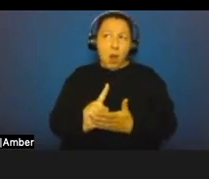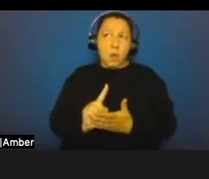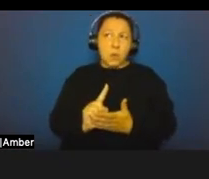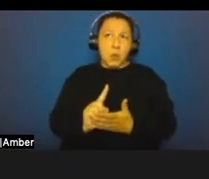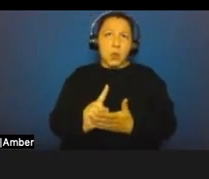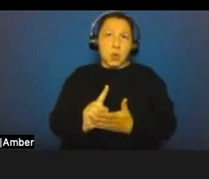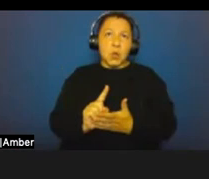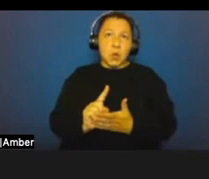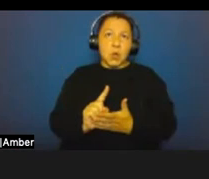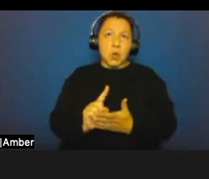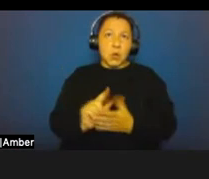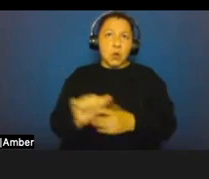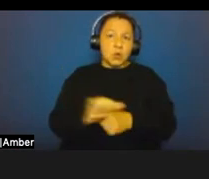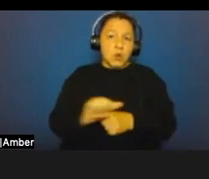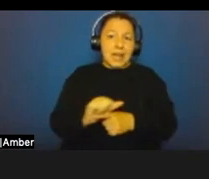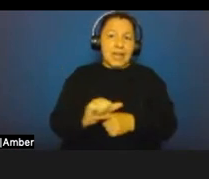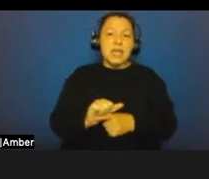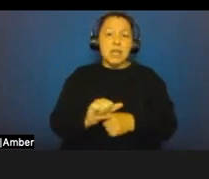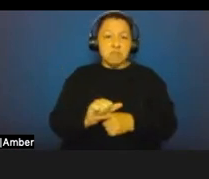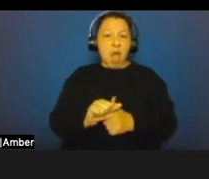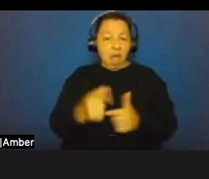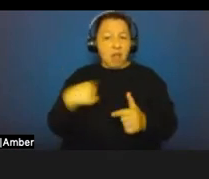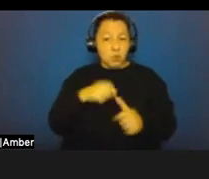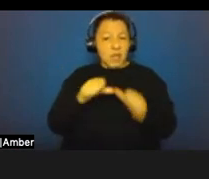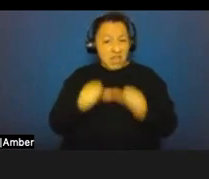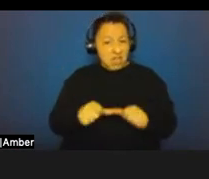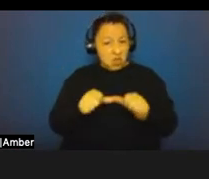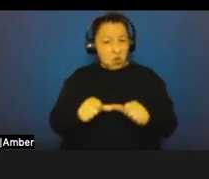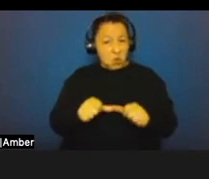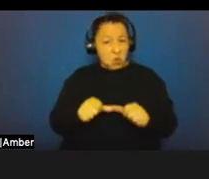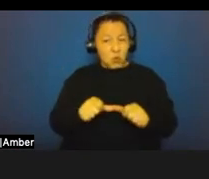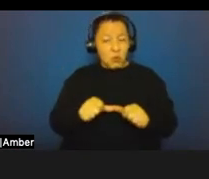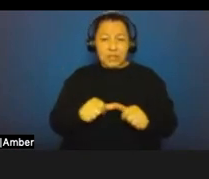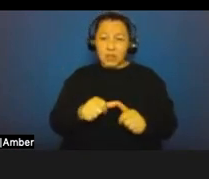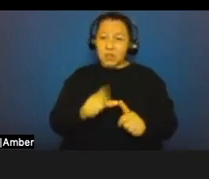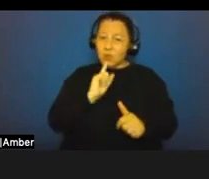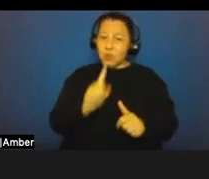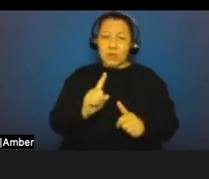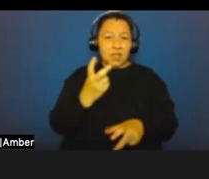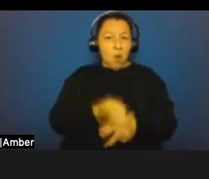as it progresses, it's hard. It's hard to listen to